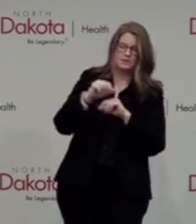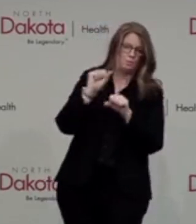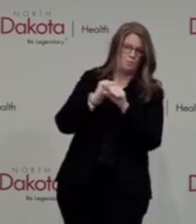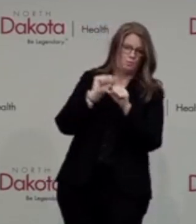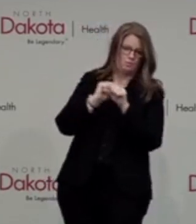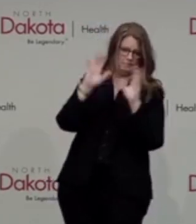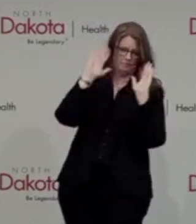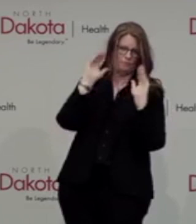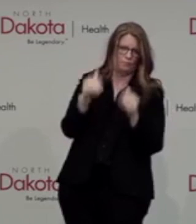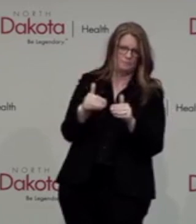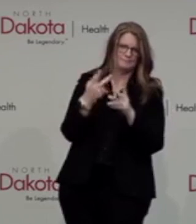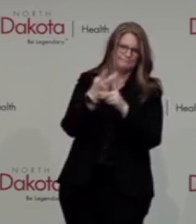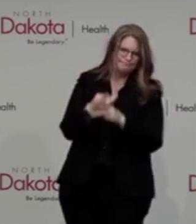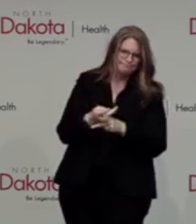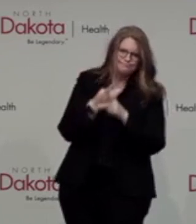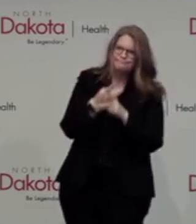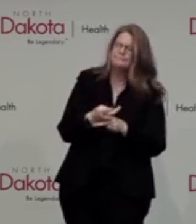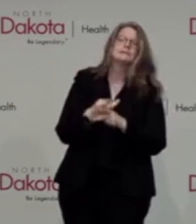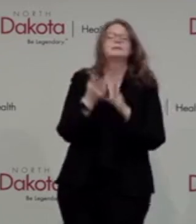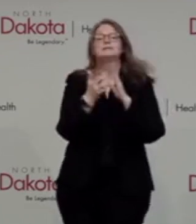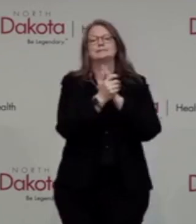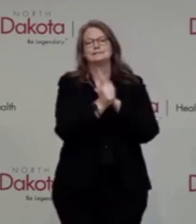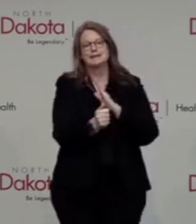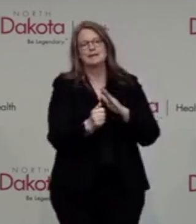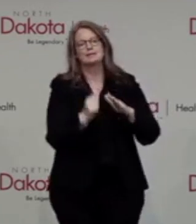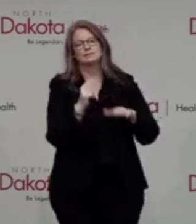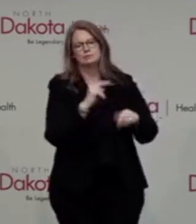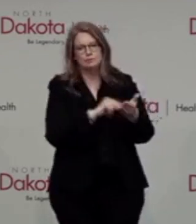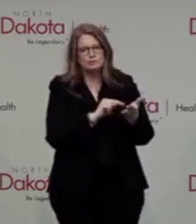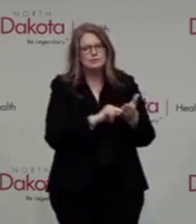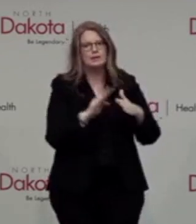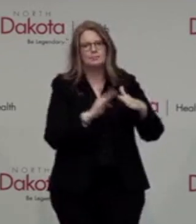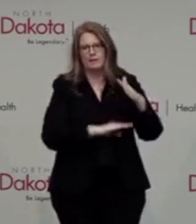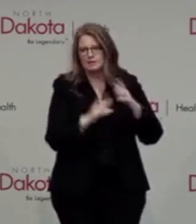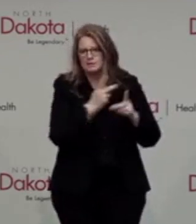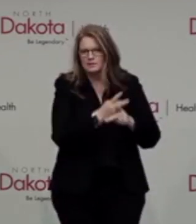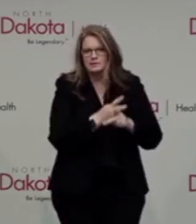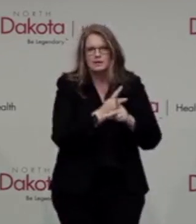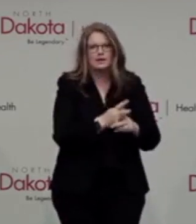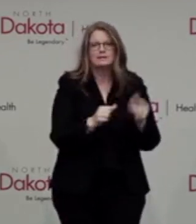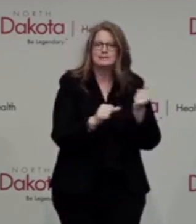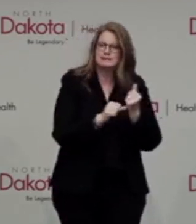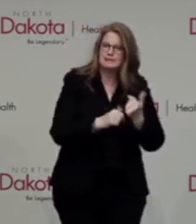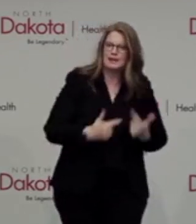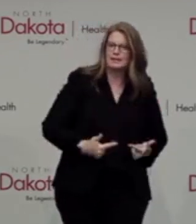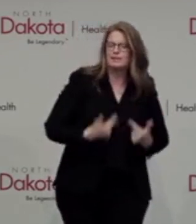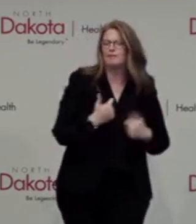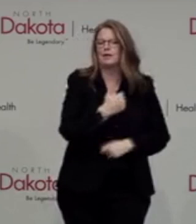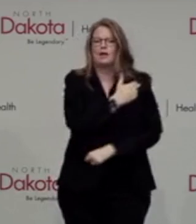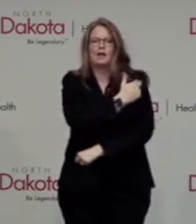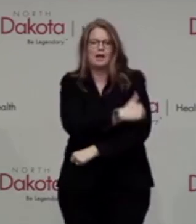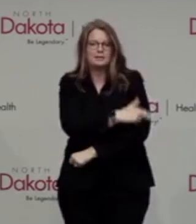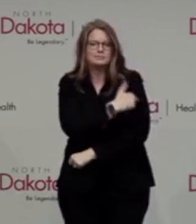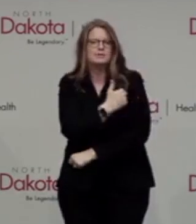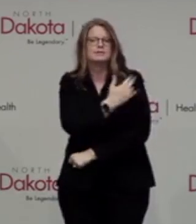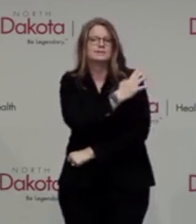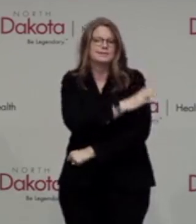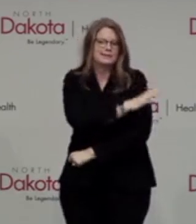working in our skilled nursing, basic care, assisted living, our hospitals and our clinics around the